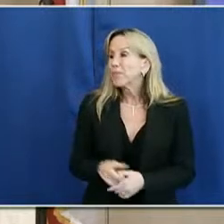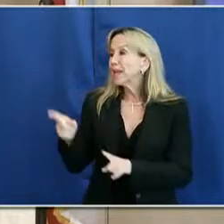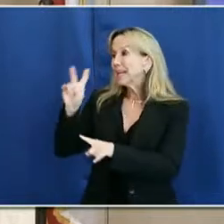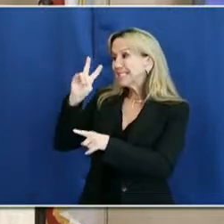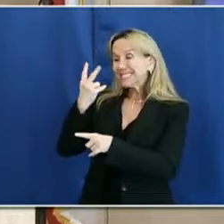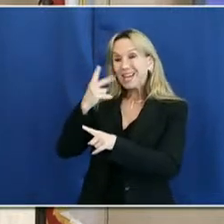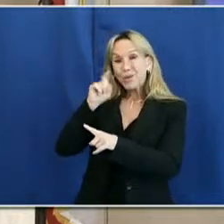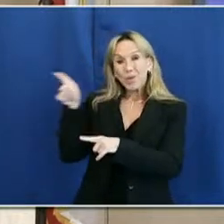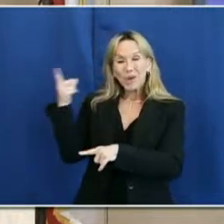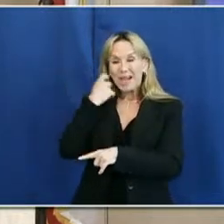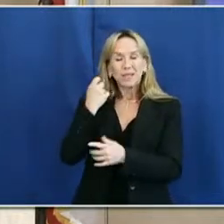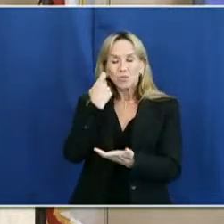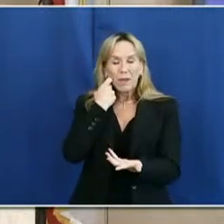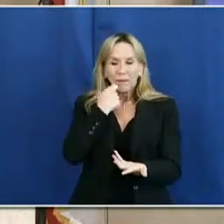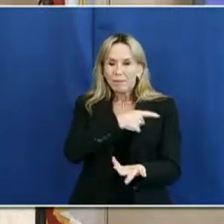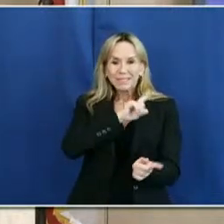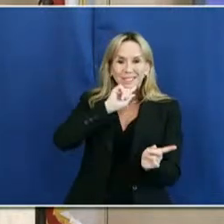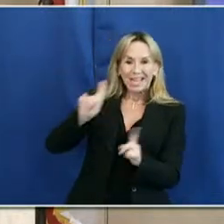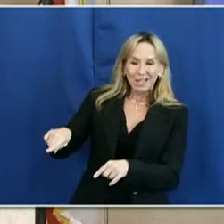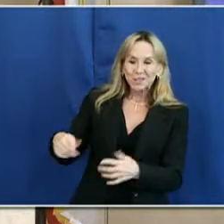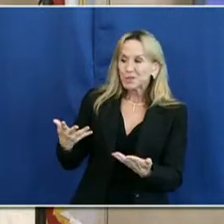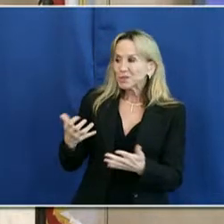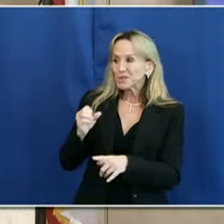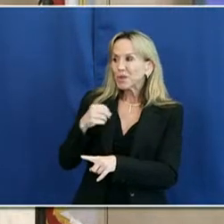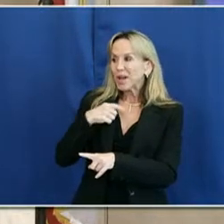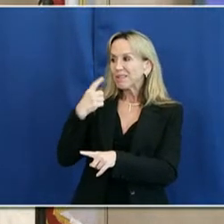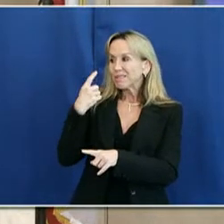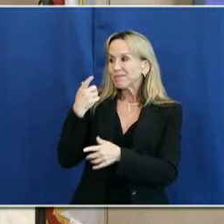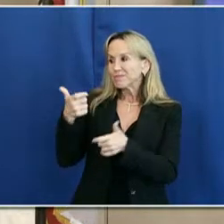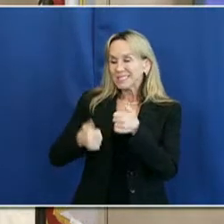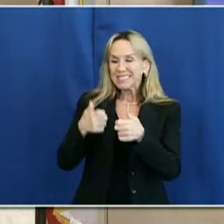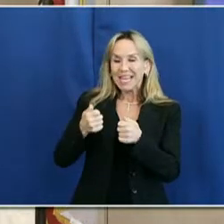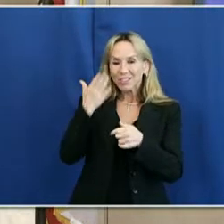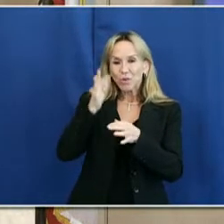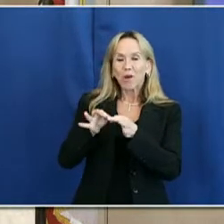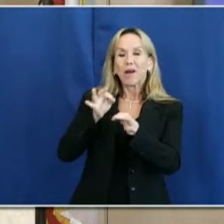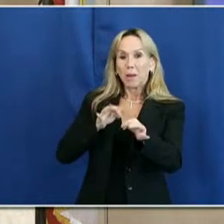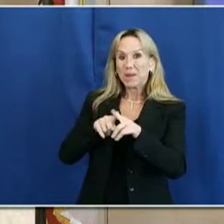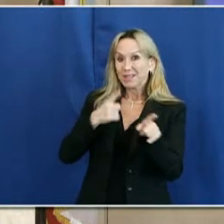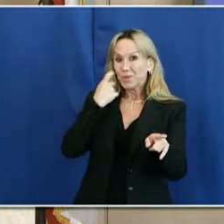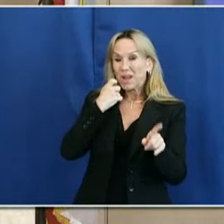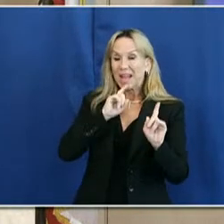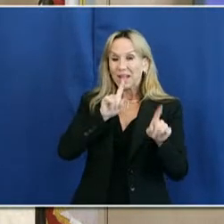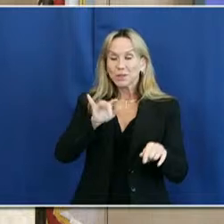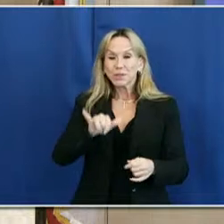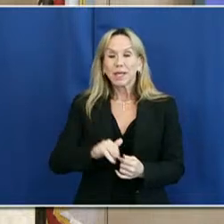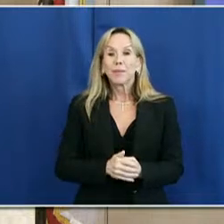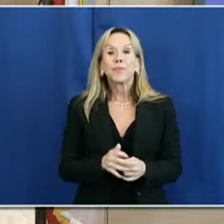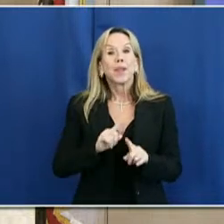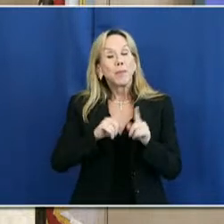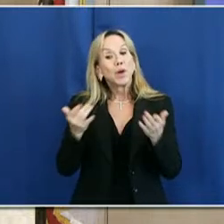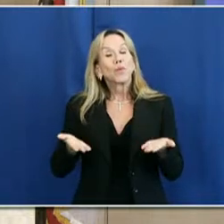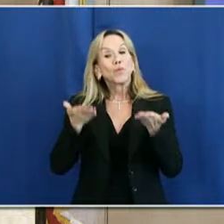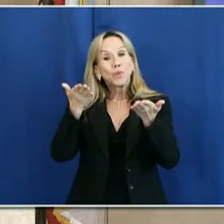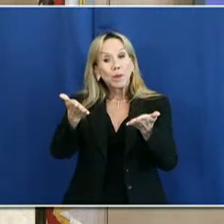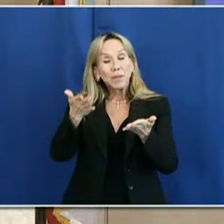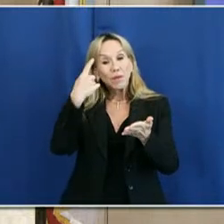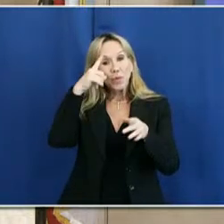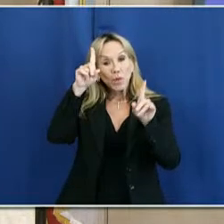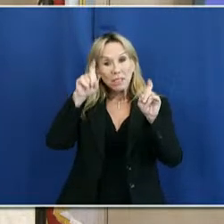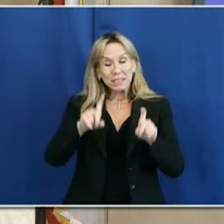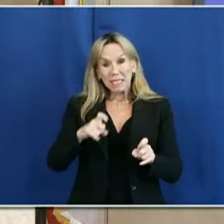just answered before you sent in your text question, so I think that's been covered. The recommendation on testing for schools is that school